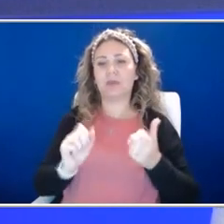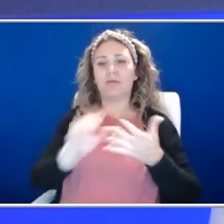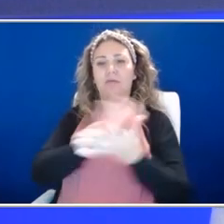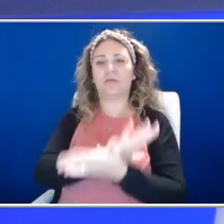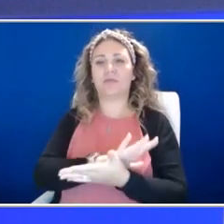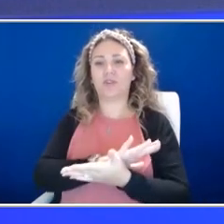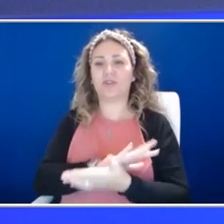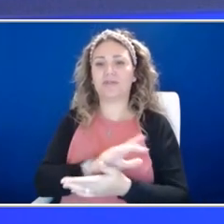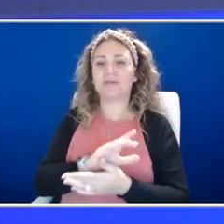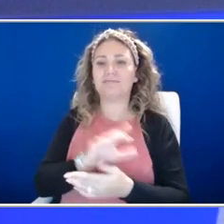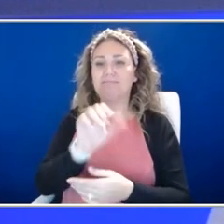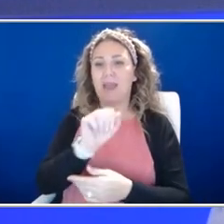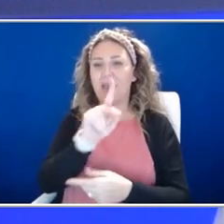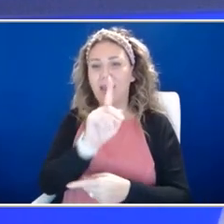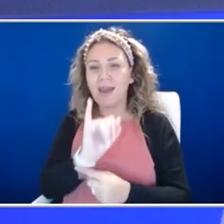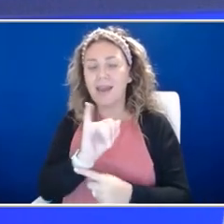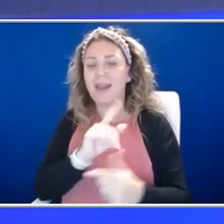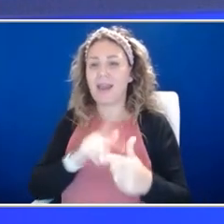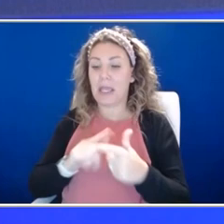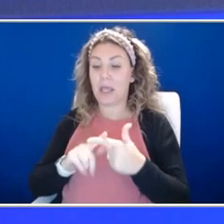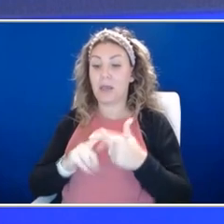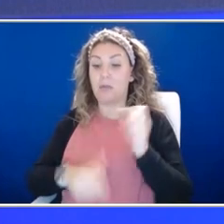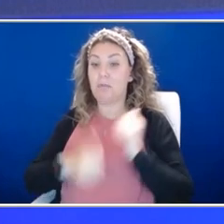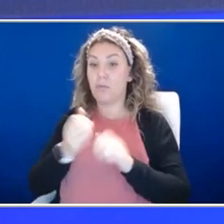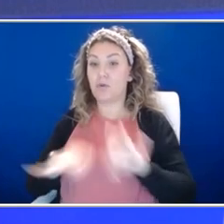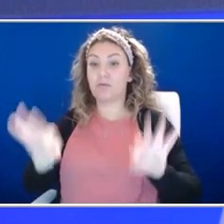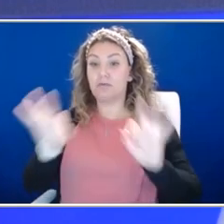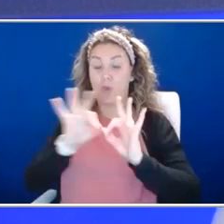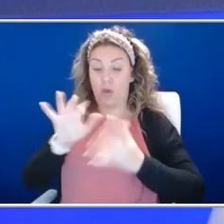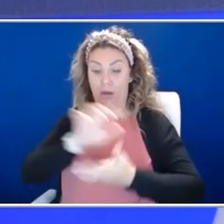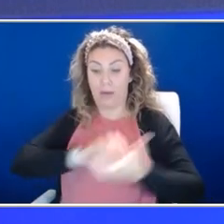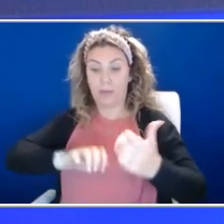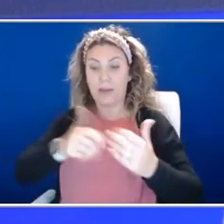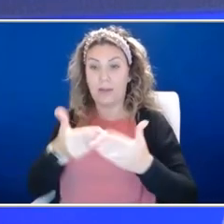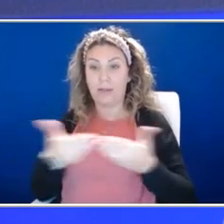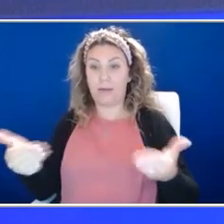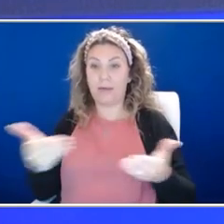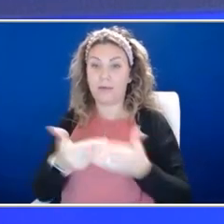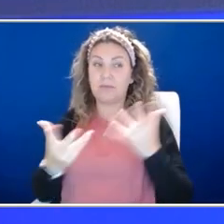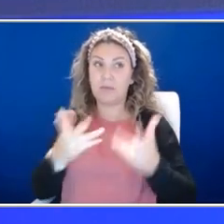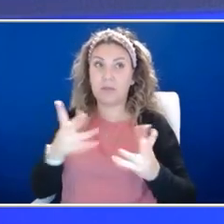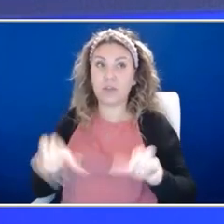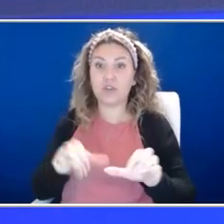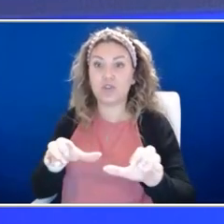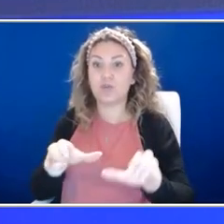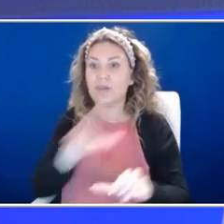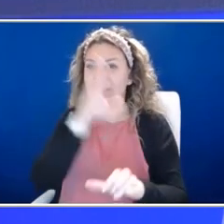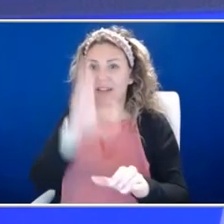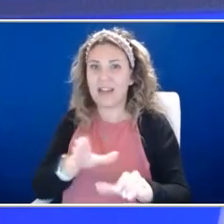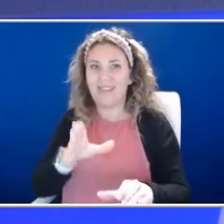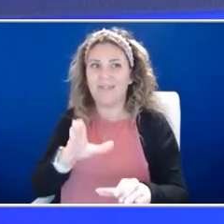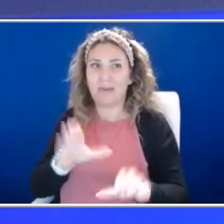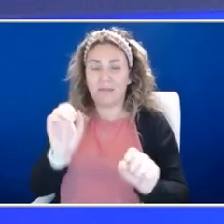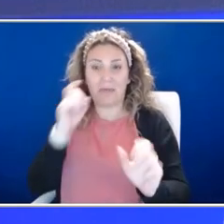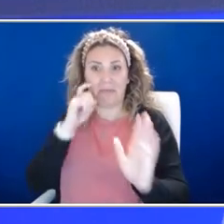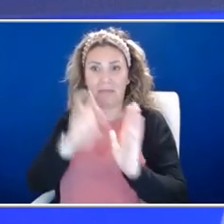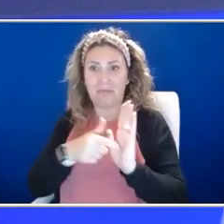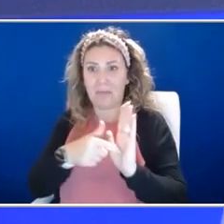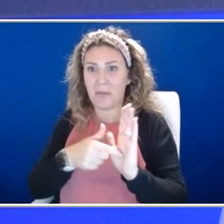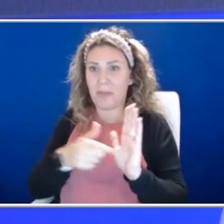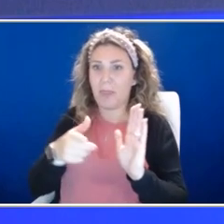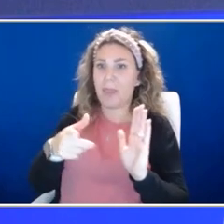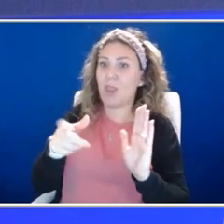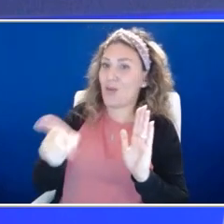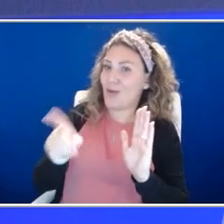more importantly, combinations of things that we're doing that we would never be able to spot those patterns. But her model is